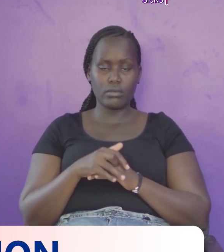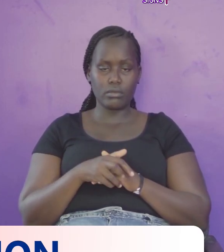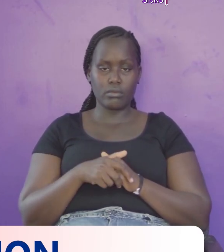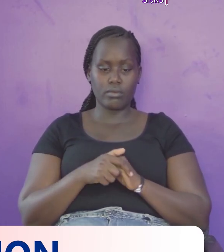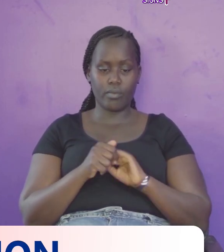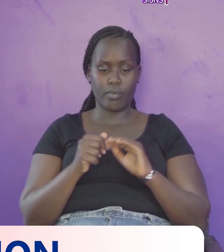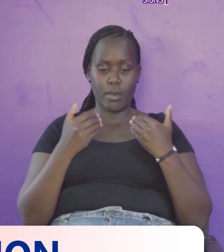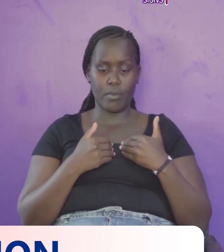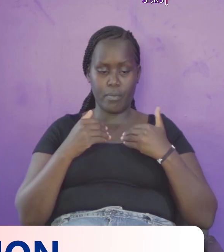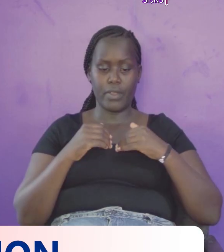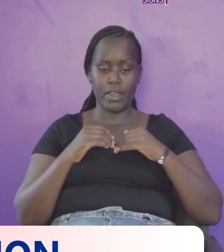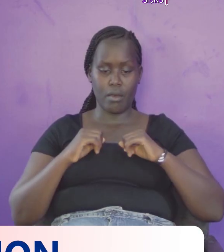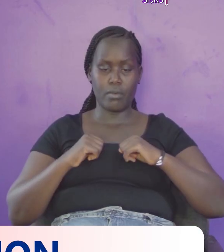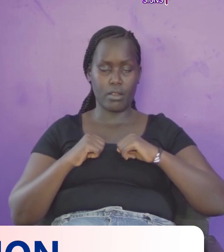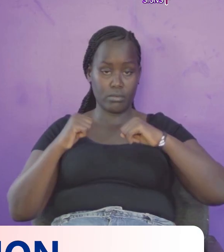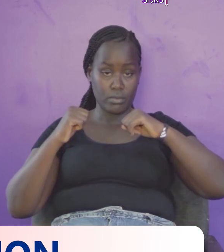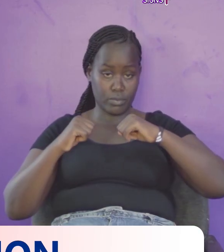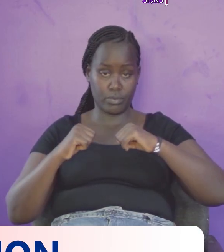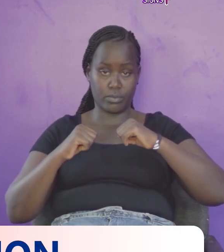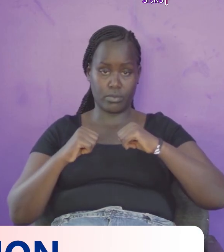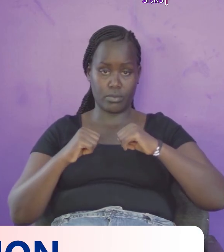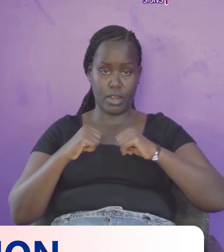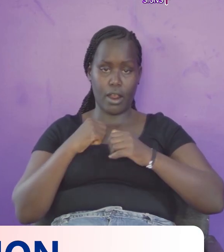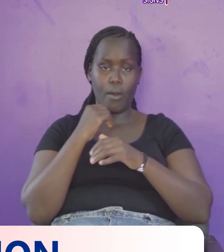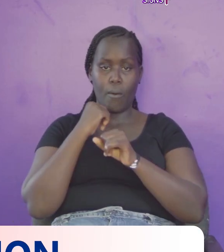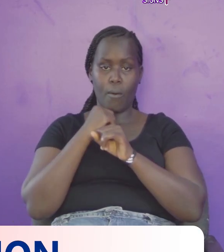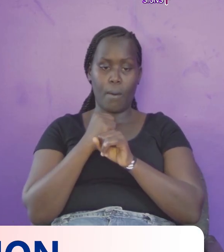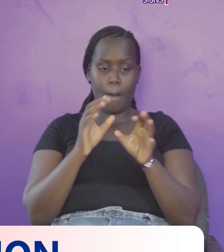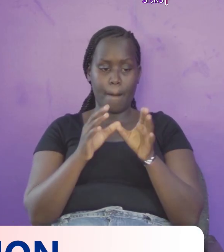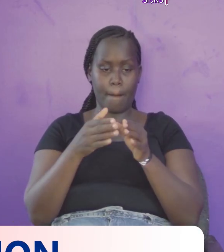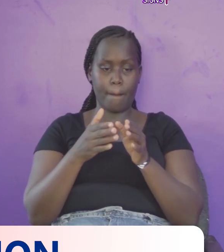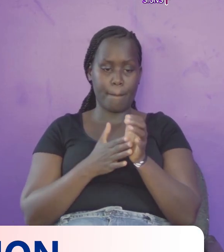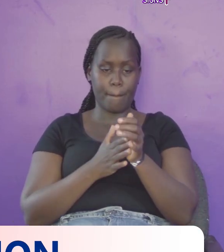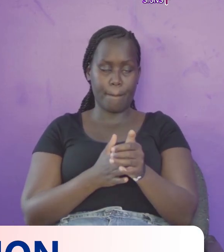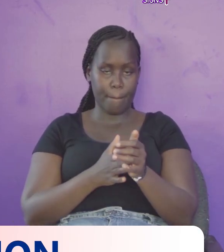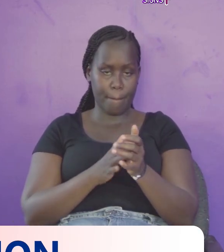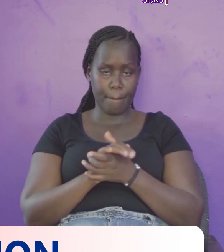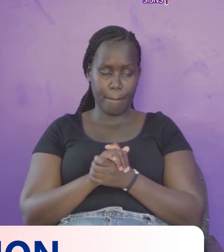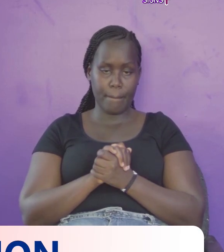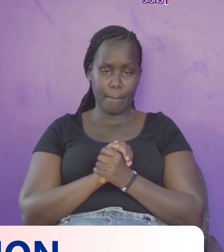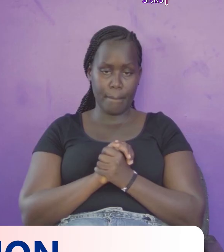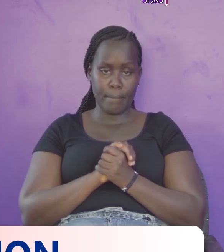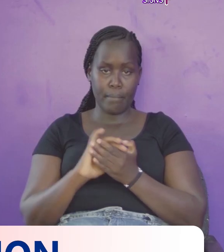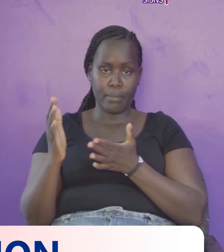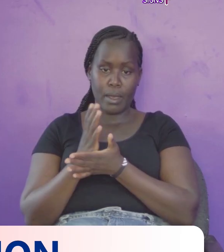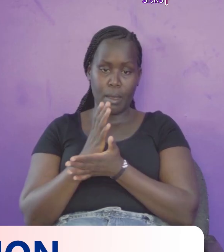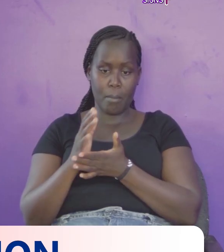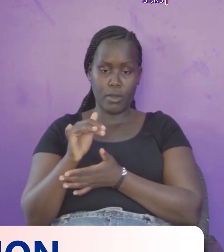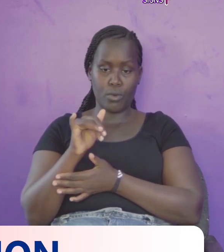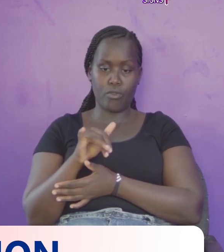am the chairperson of Labour Party of Kenya Disabilities League. And I'm part of that